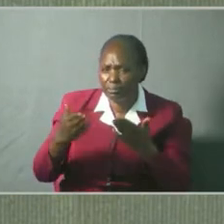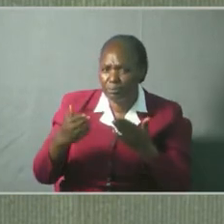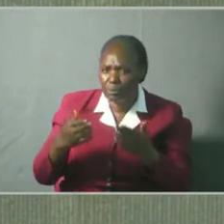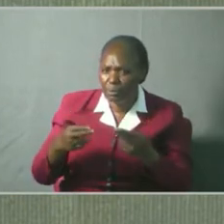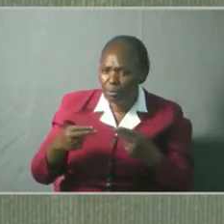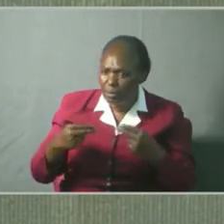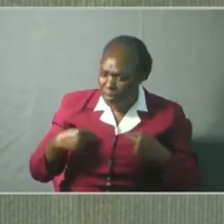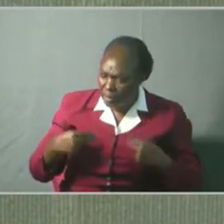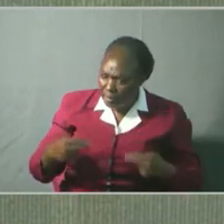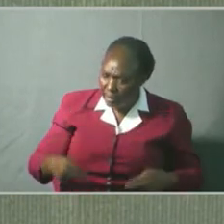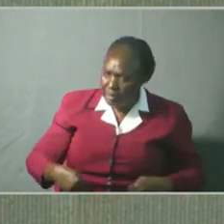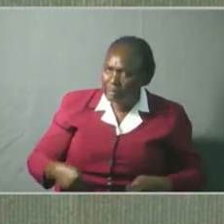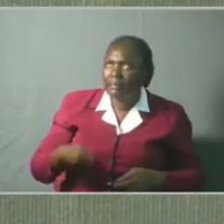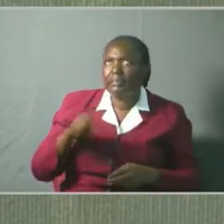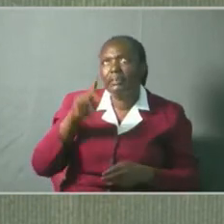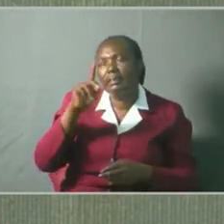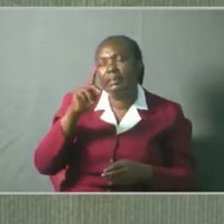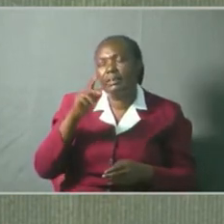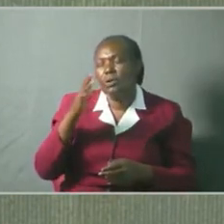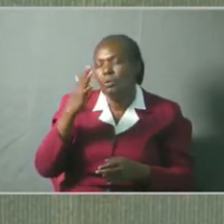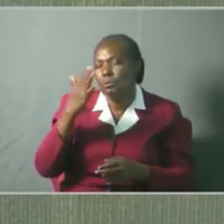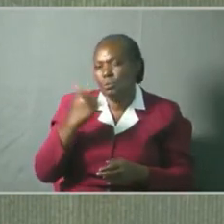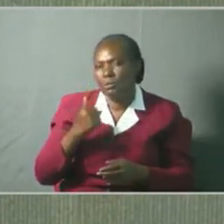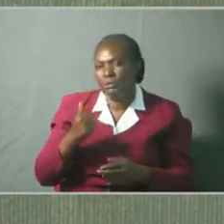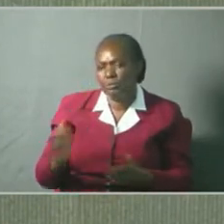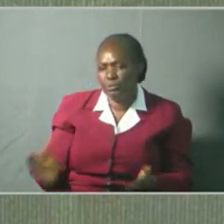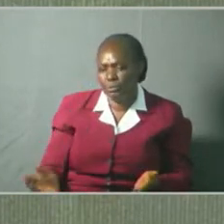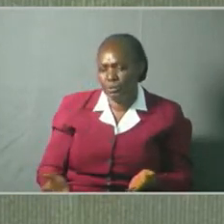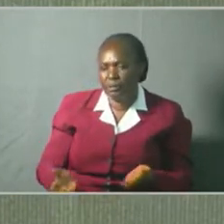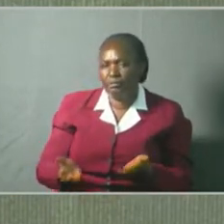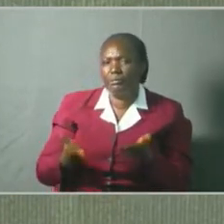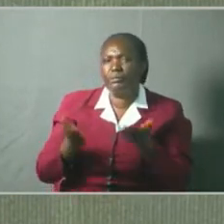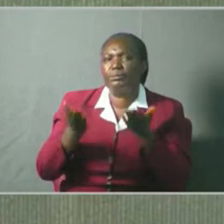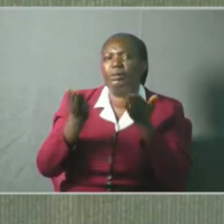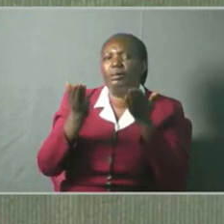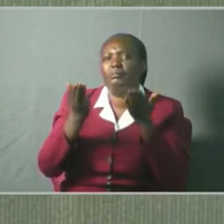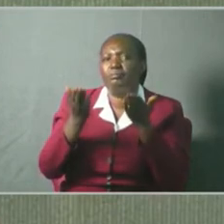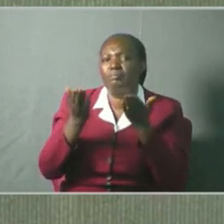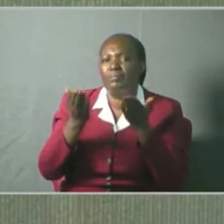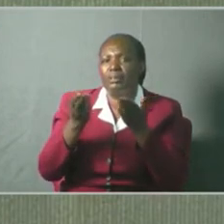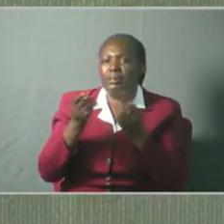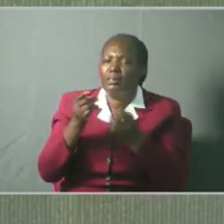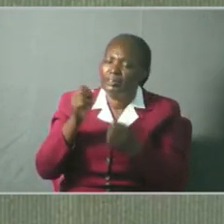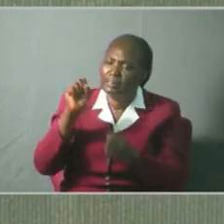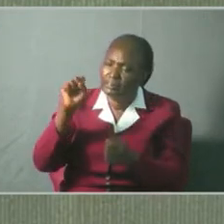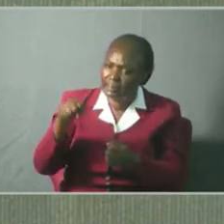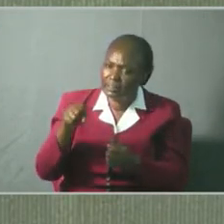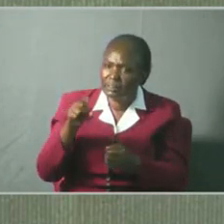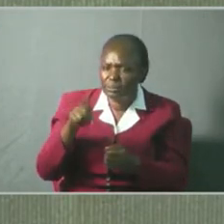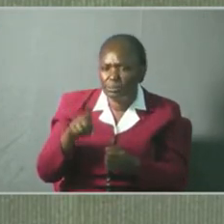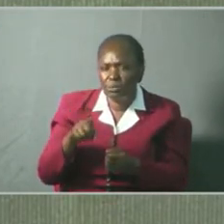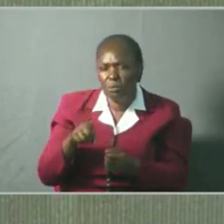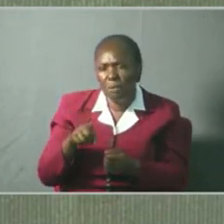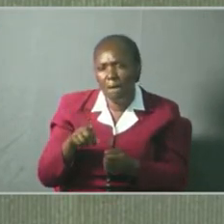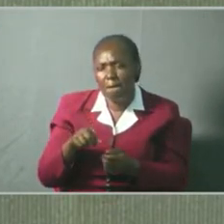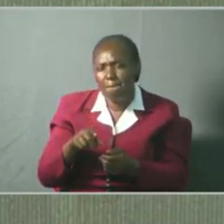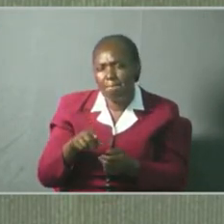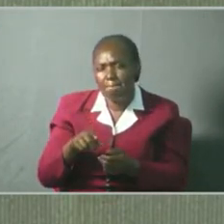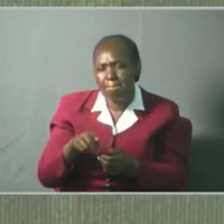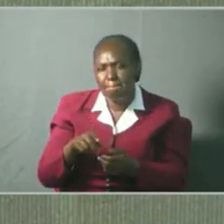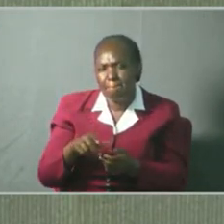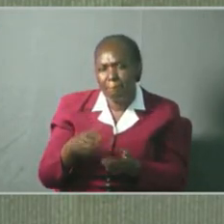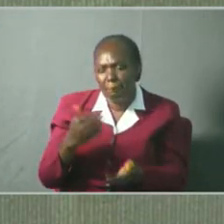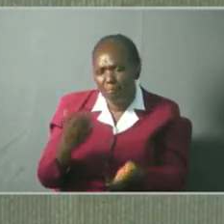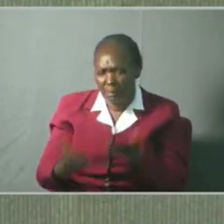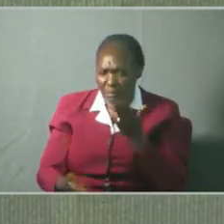lift you up. He wants to lift you higher. So you might be going through a financial trouble